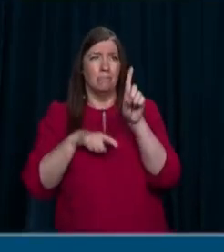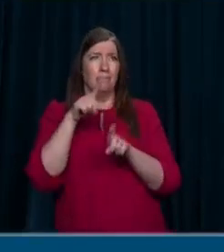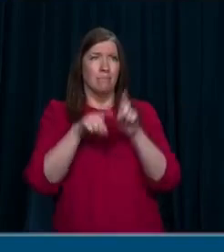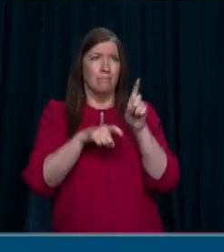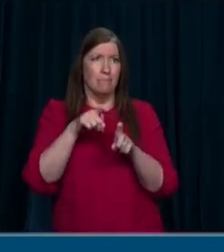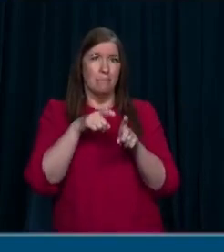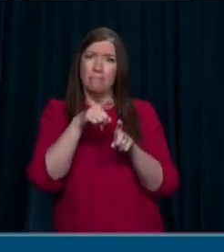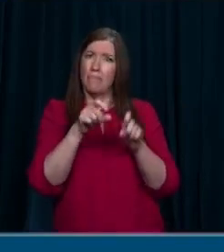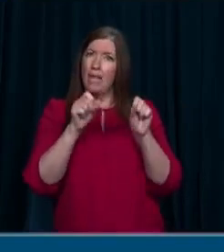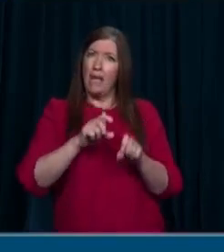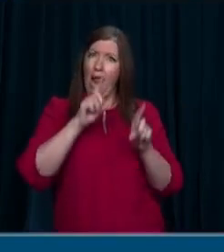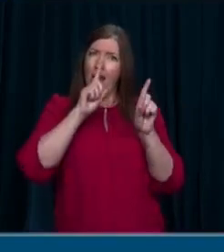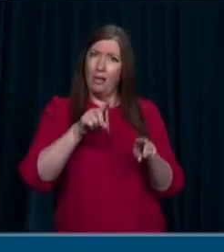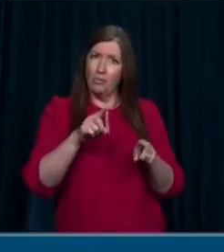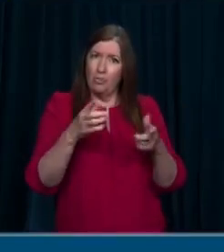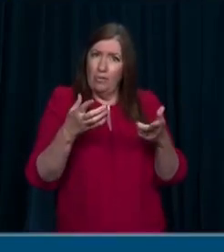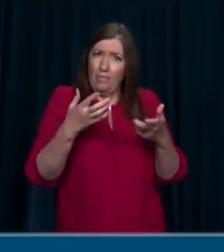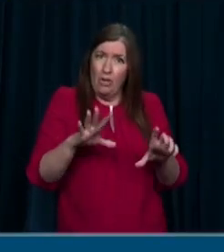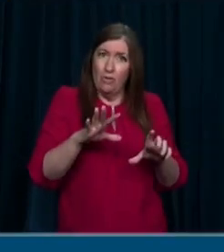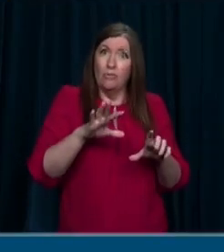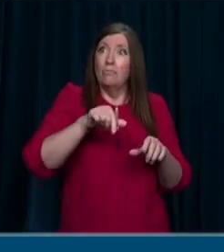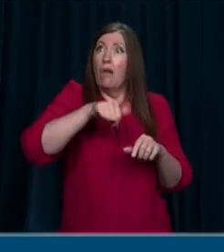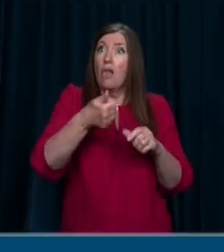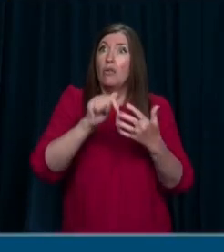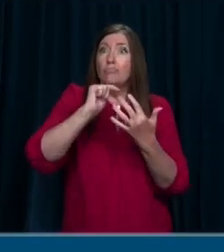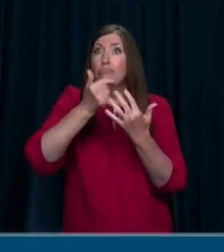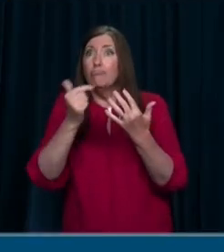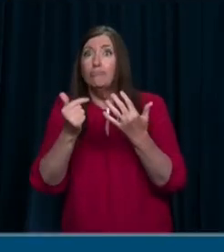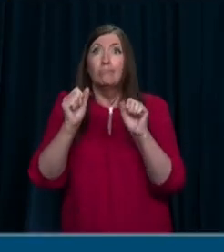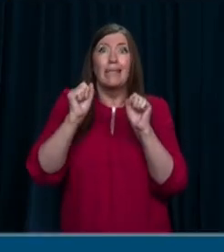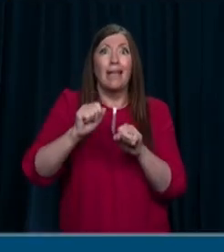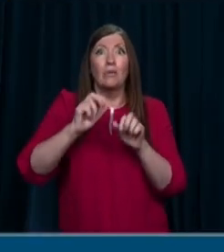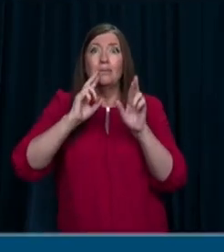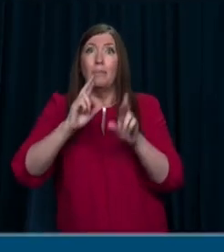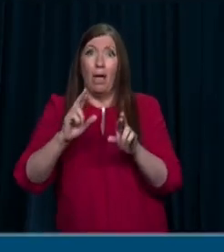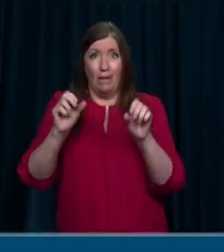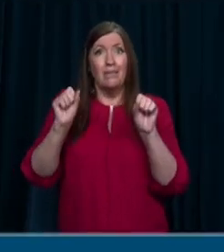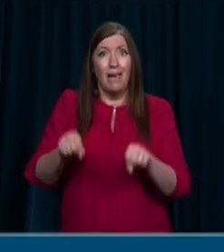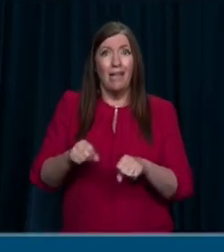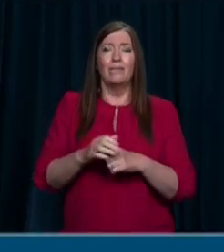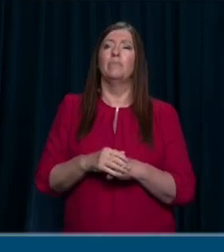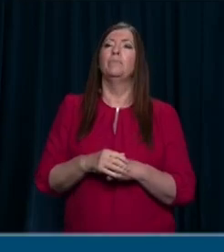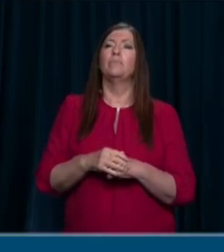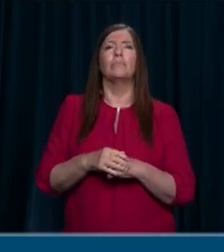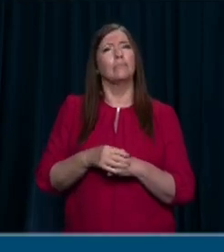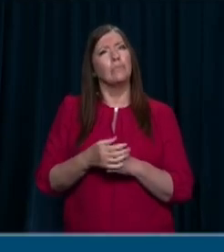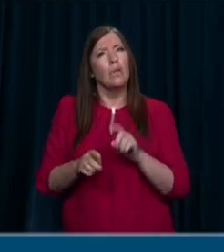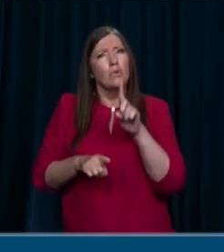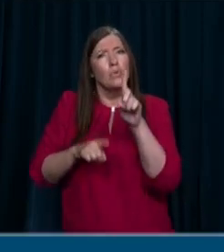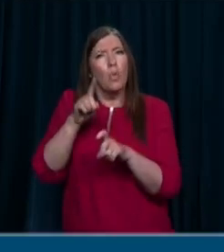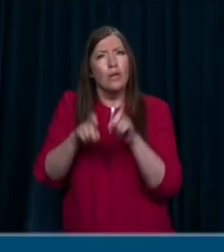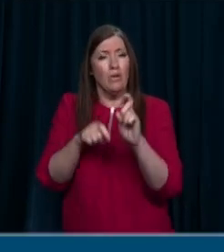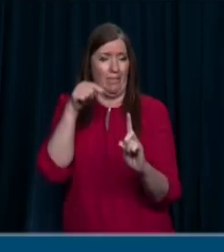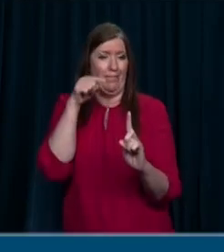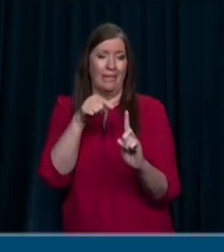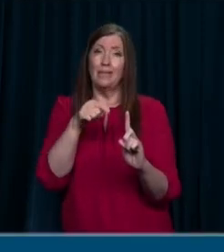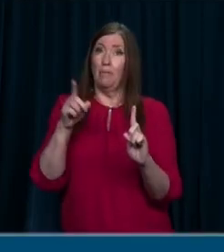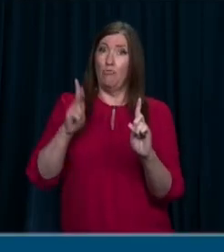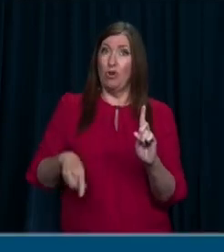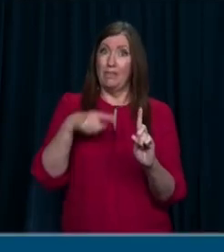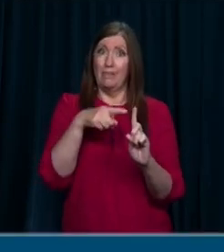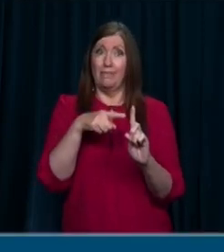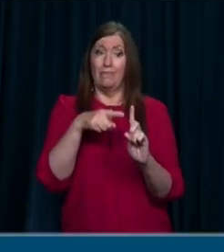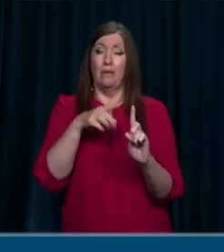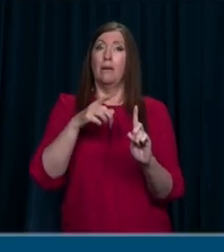them to answer, and then make sure other candidates have a chance to respond. Whenever a question is directed at a specific candidate,